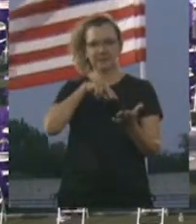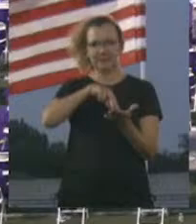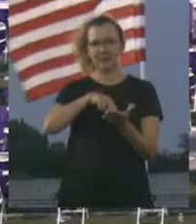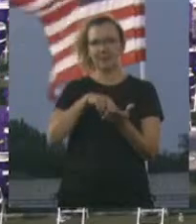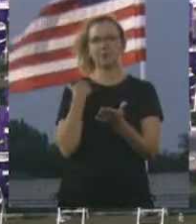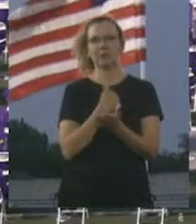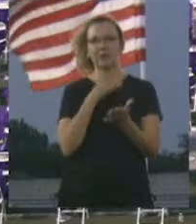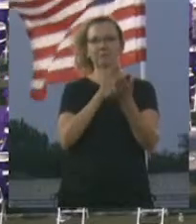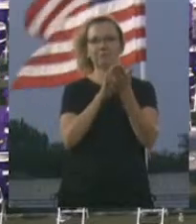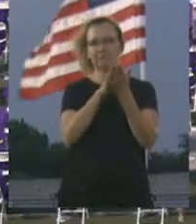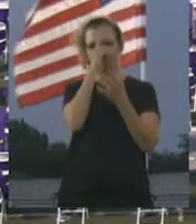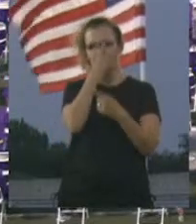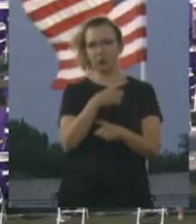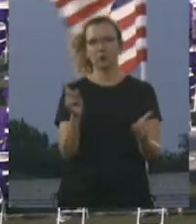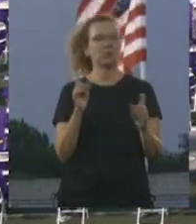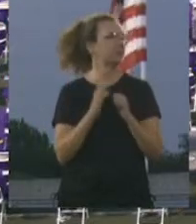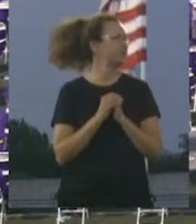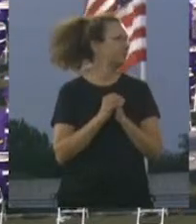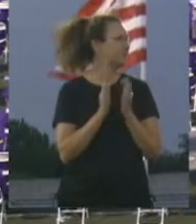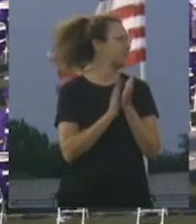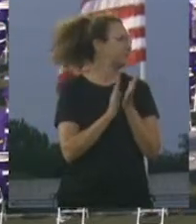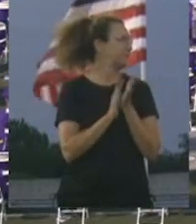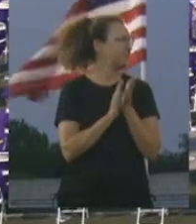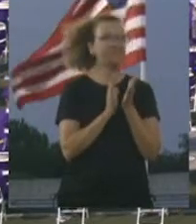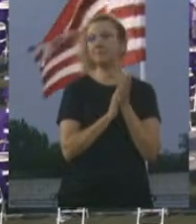and be recognized.